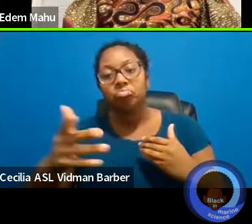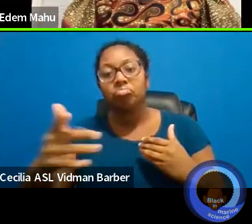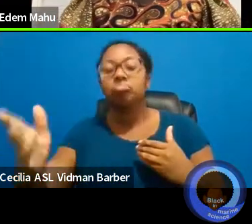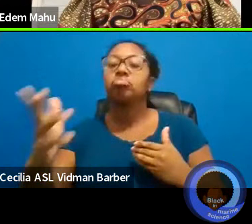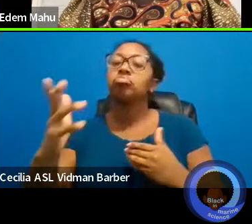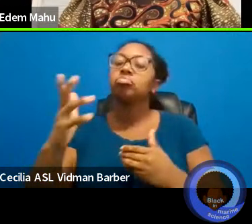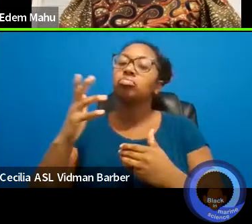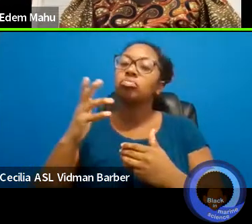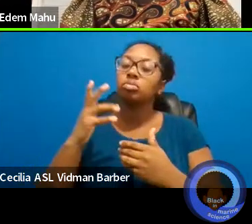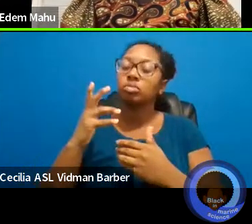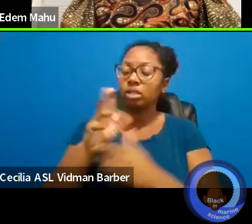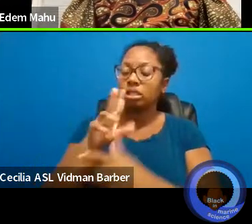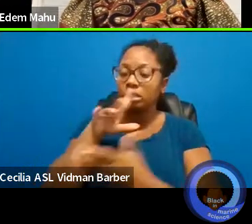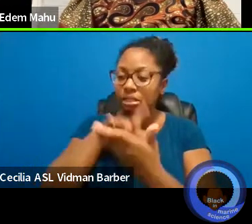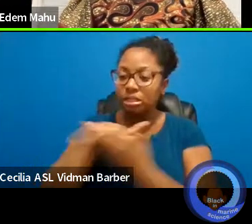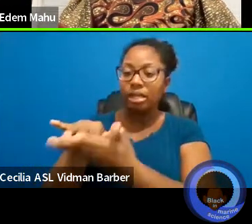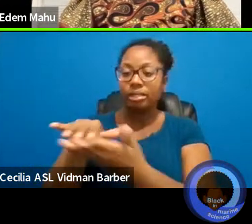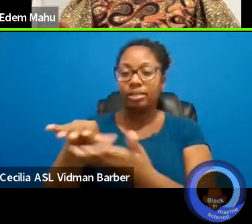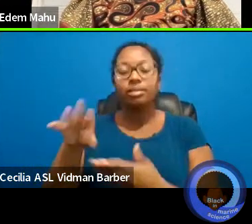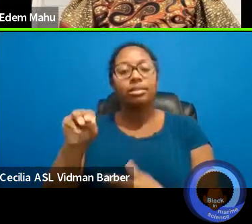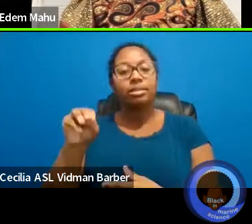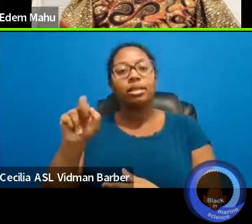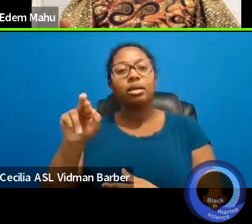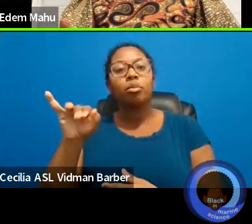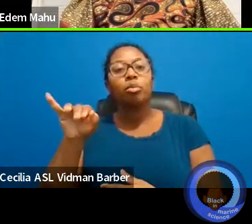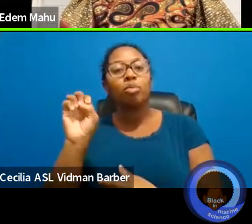study marine science.